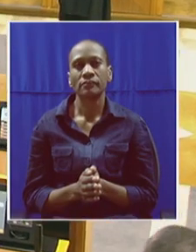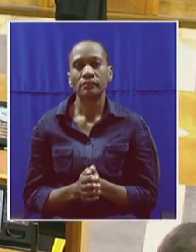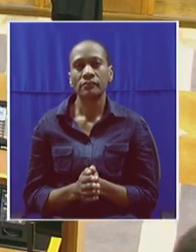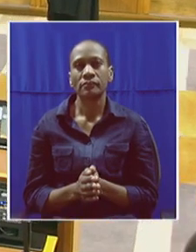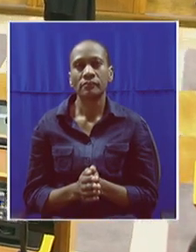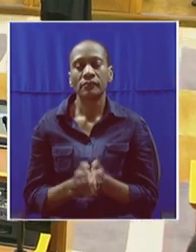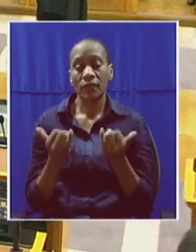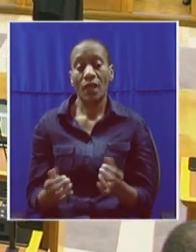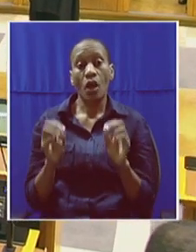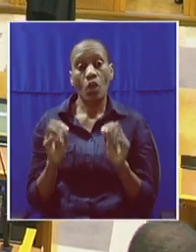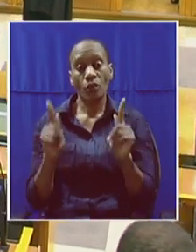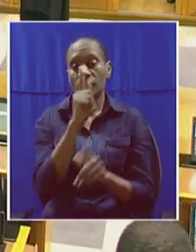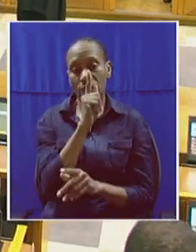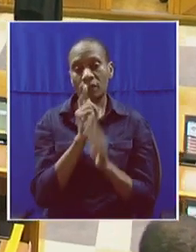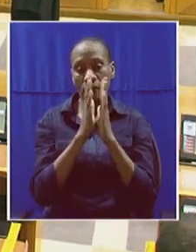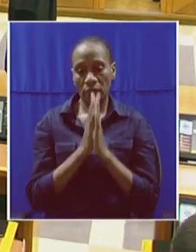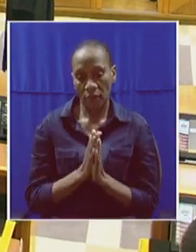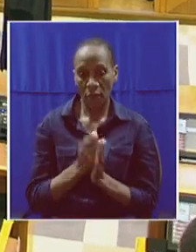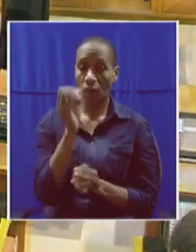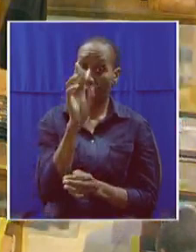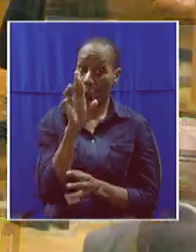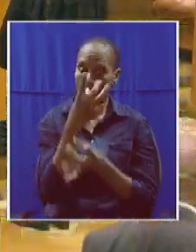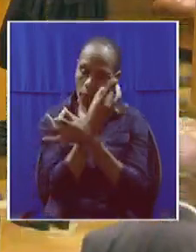there will be now an opportunity for silent prayer